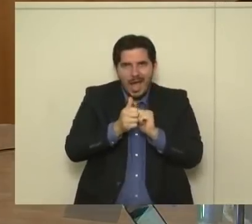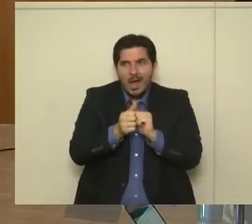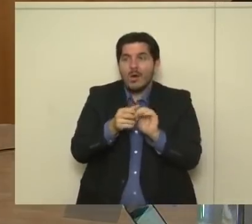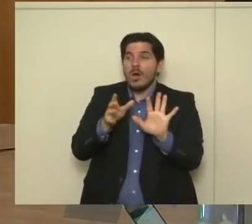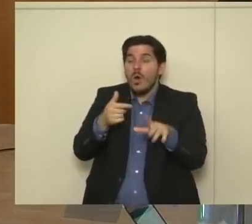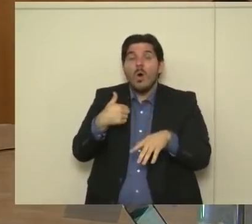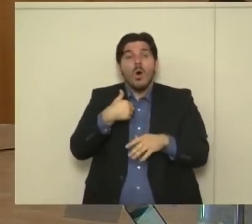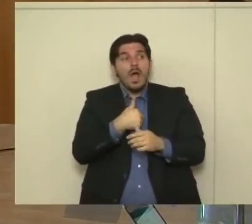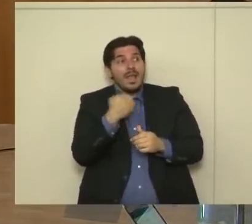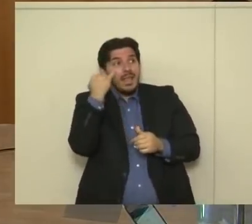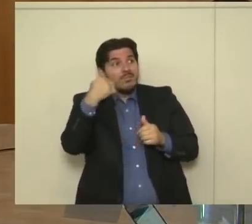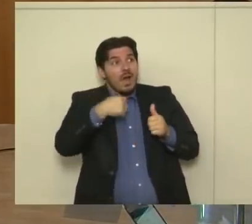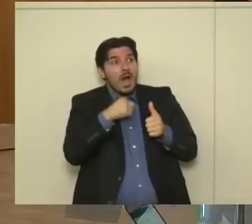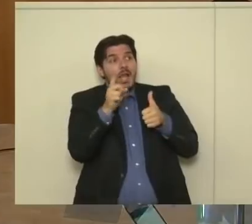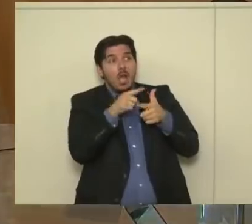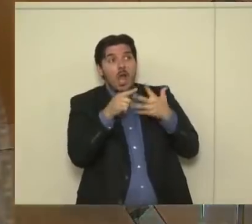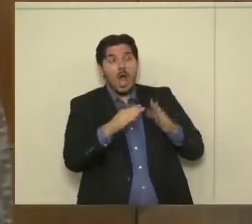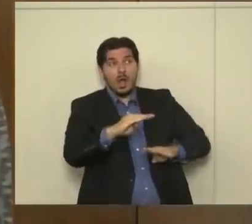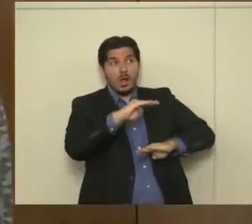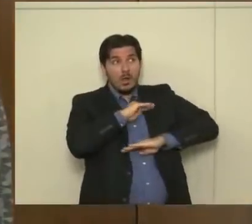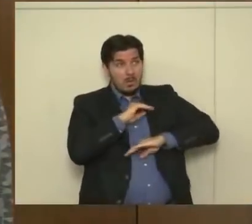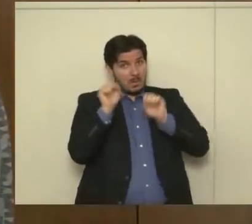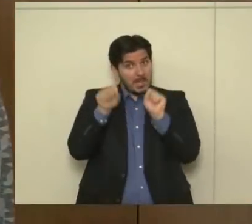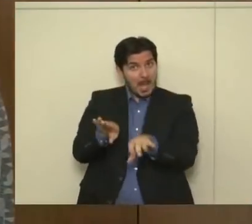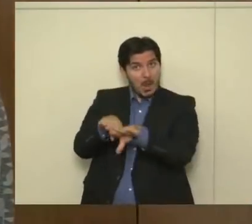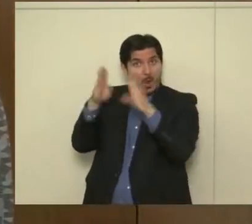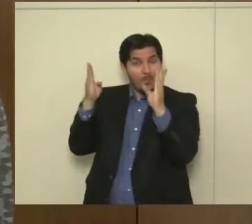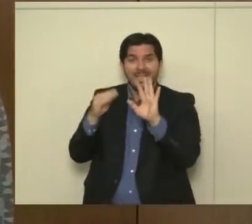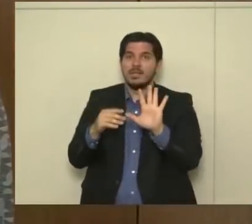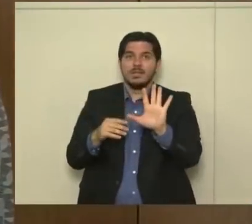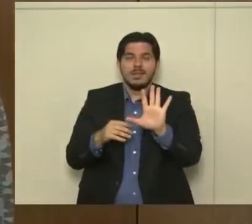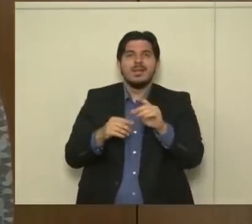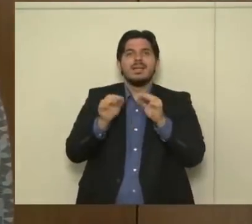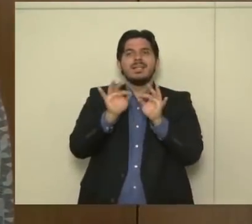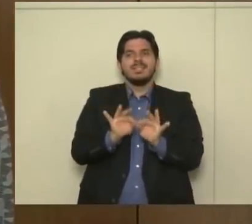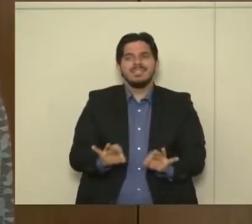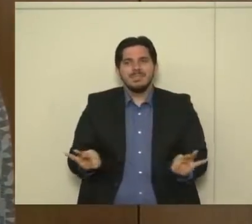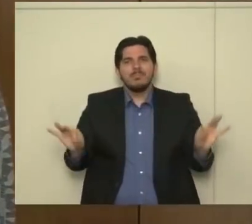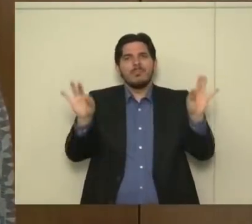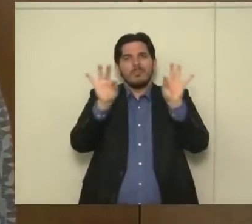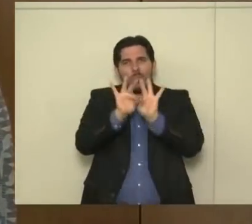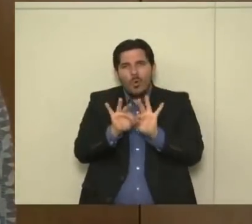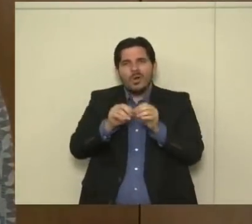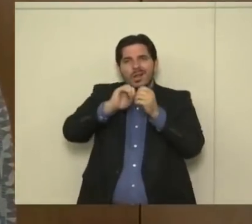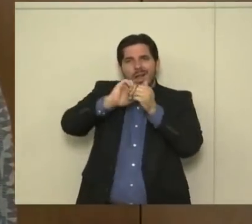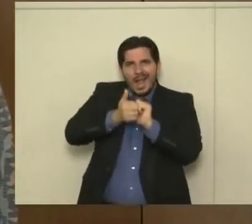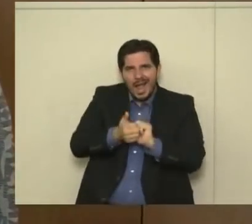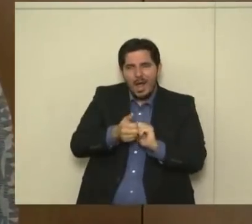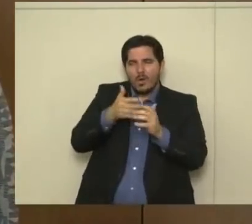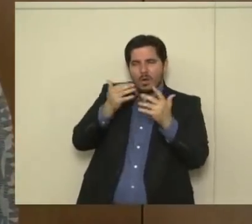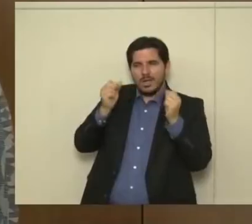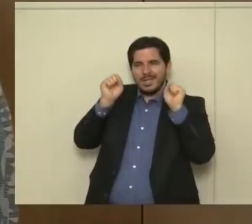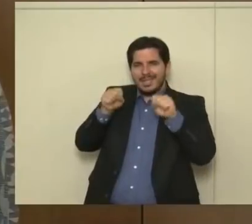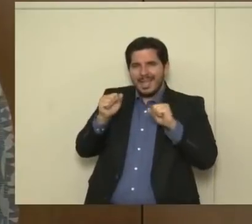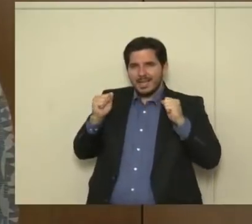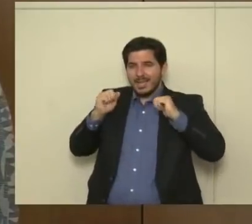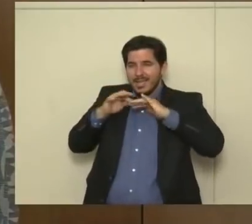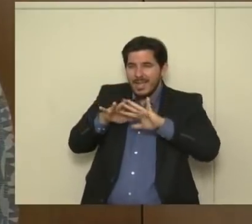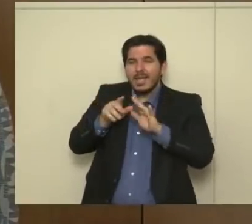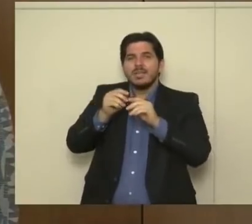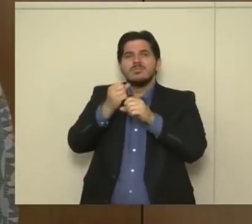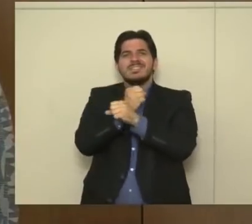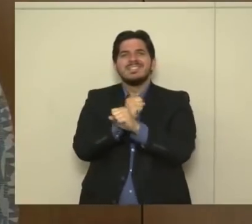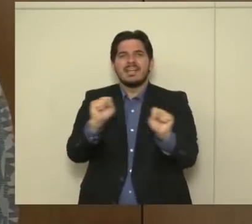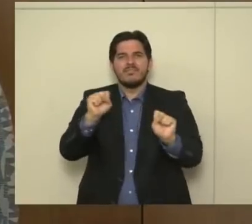specific outbreak data and related issues to make those decisions. We're still modeling for the future, and I appreciate